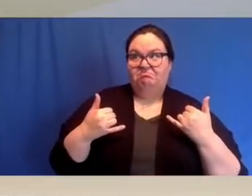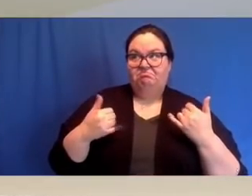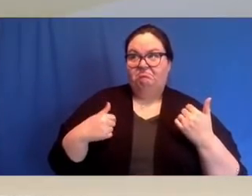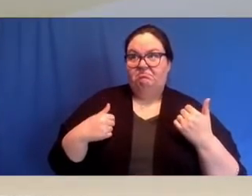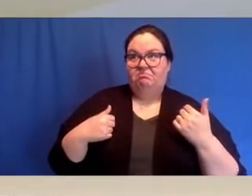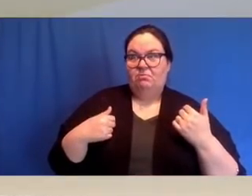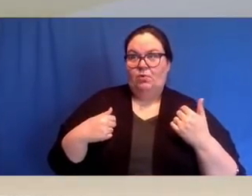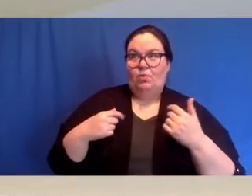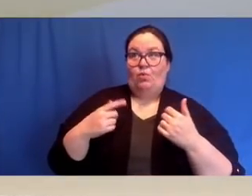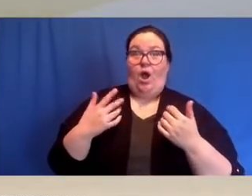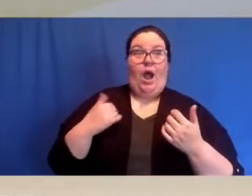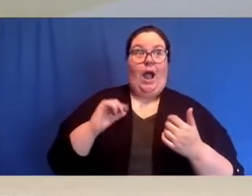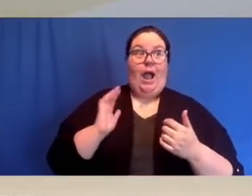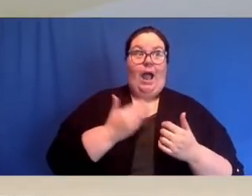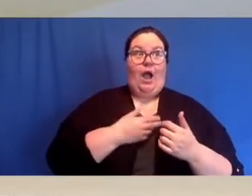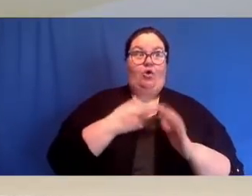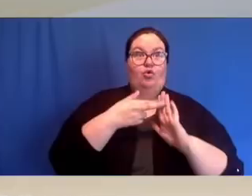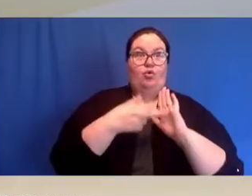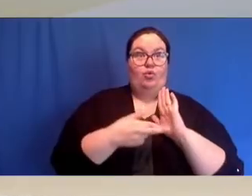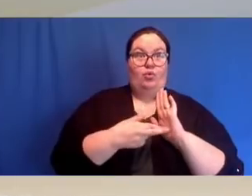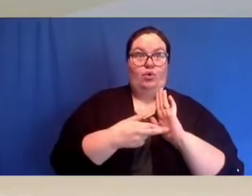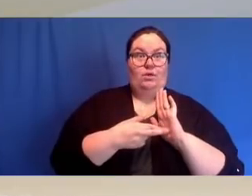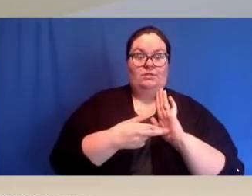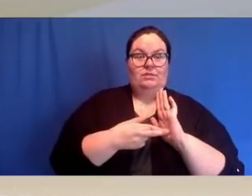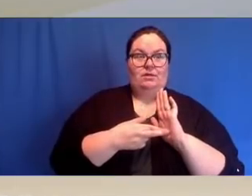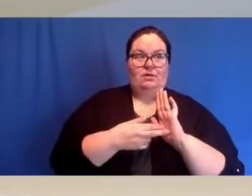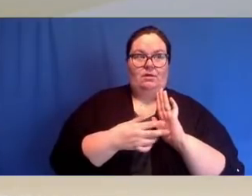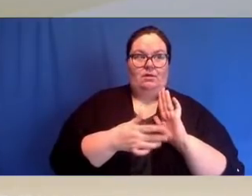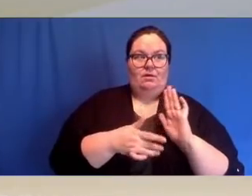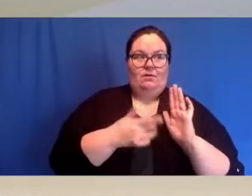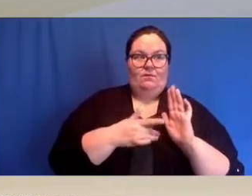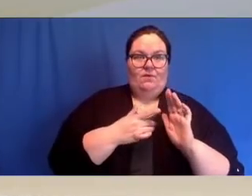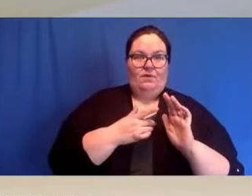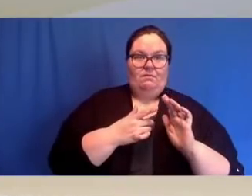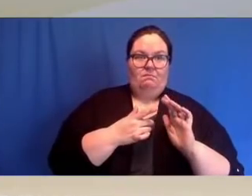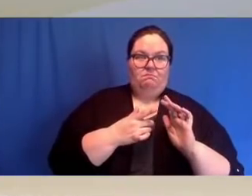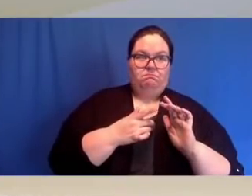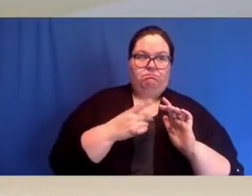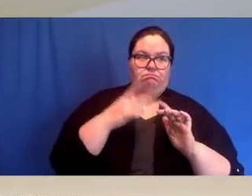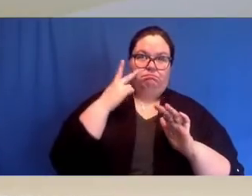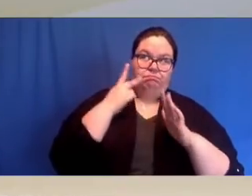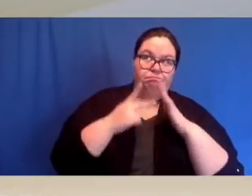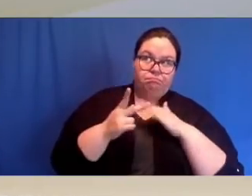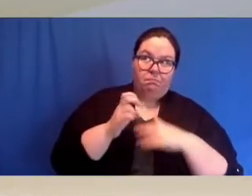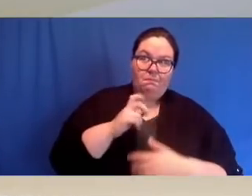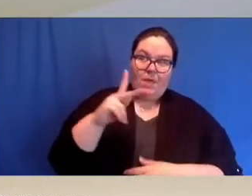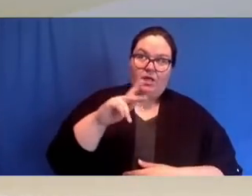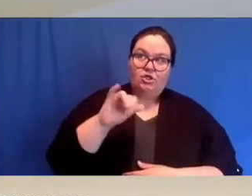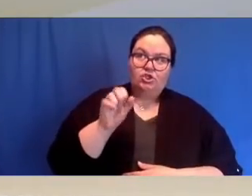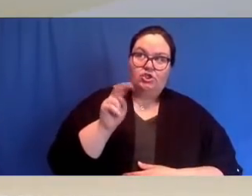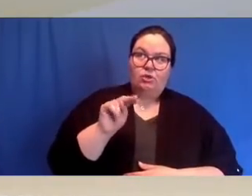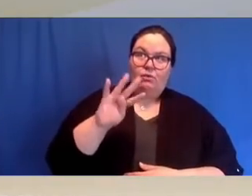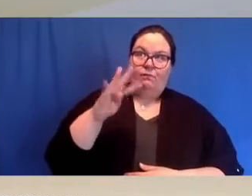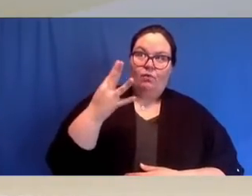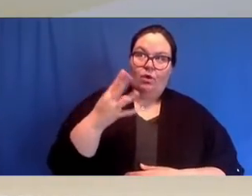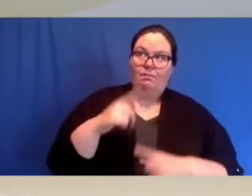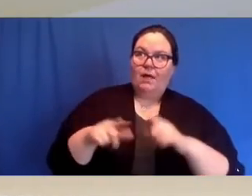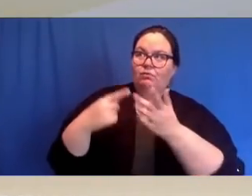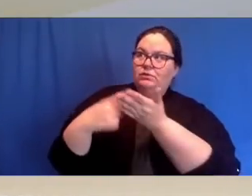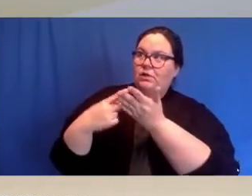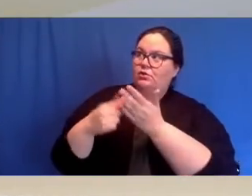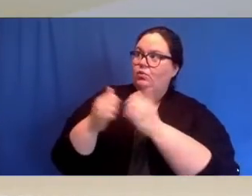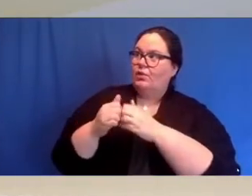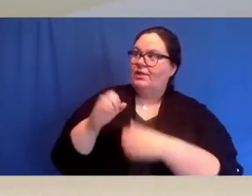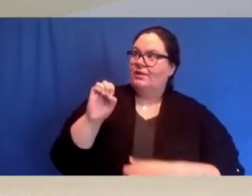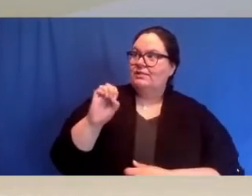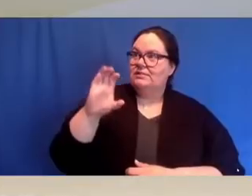till January 8th, that students and teachers would go back on January 4th. But we've asked the Department of Education and their early